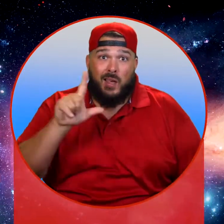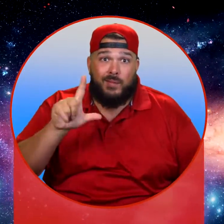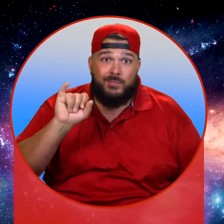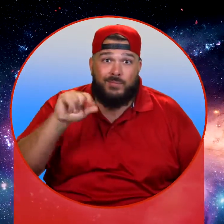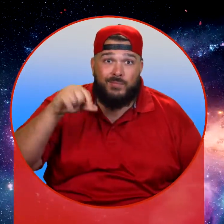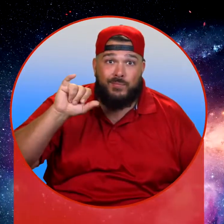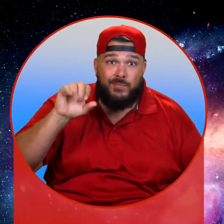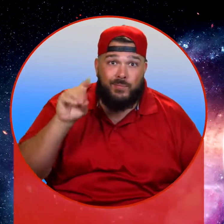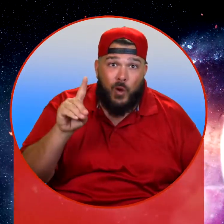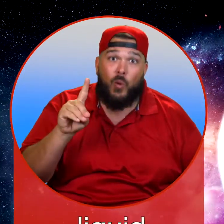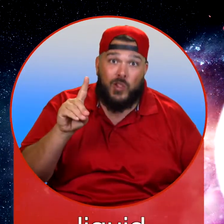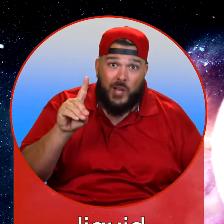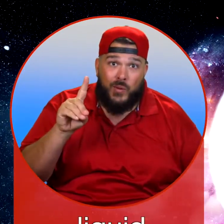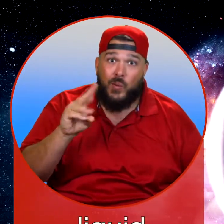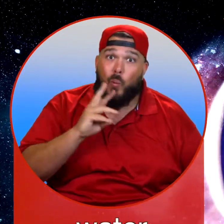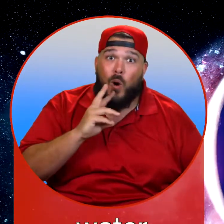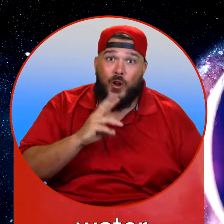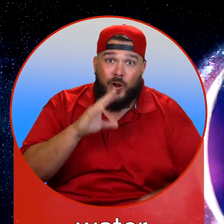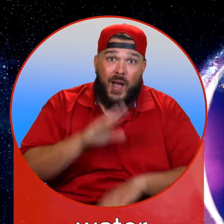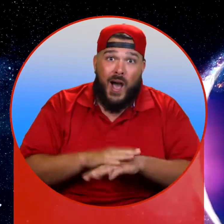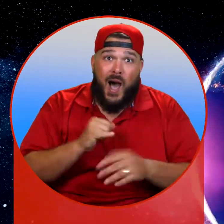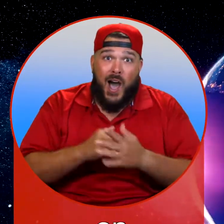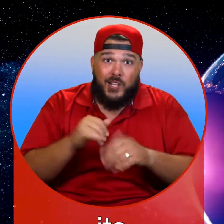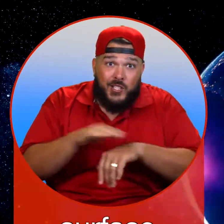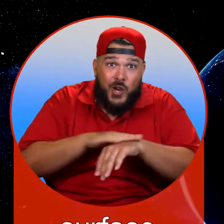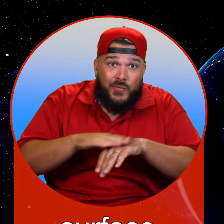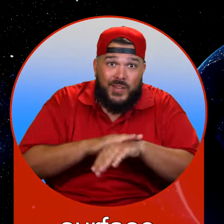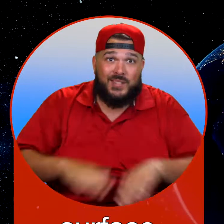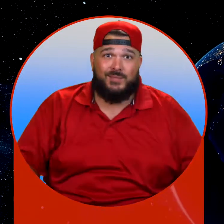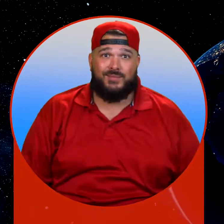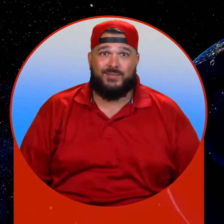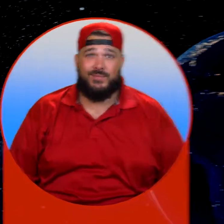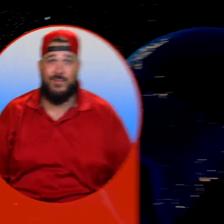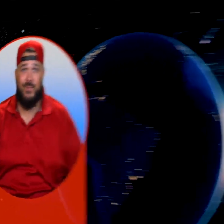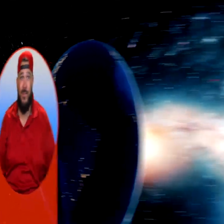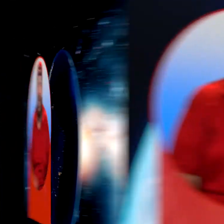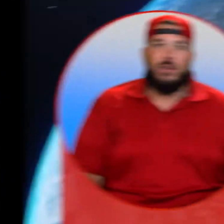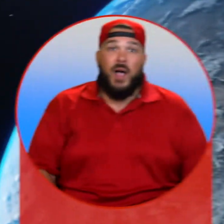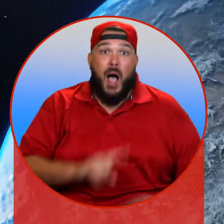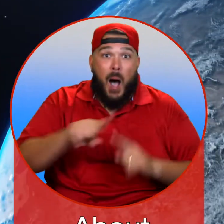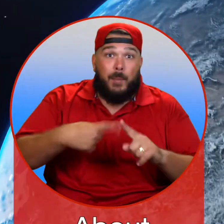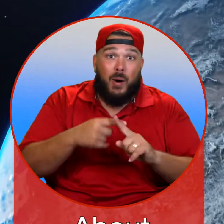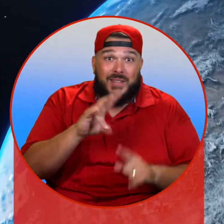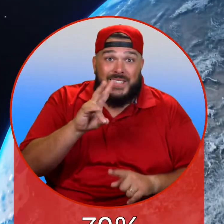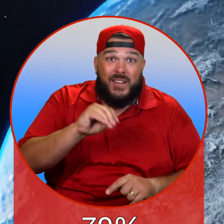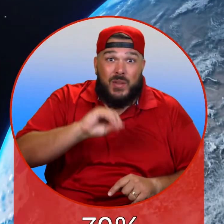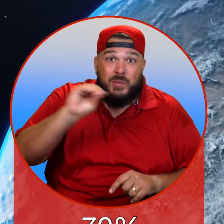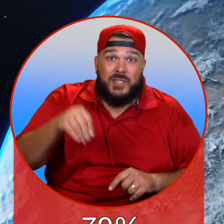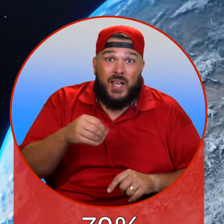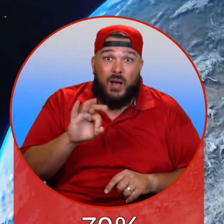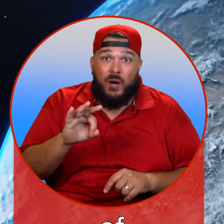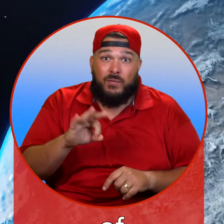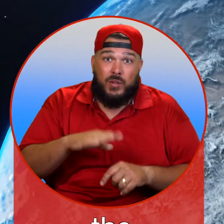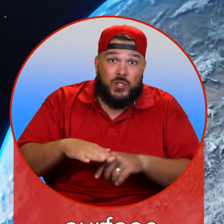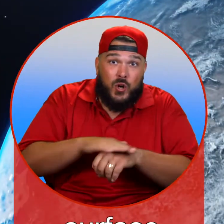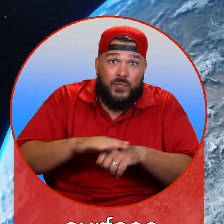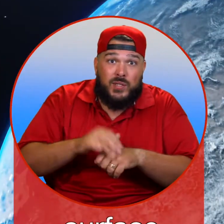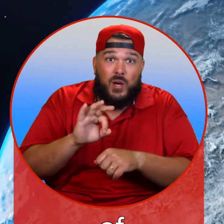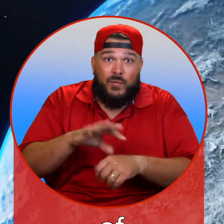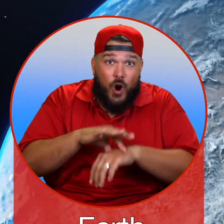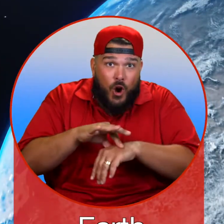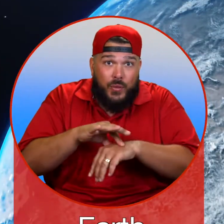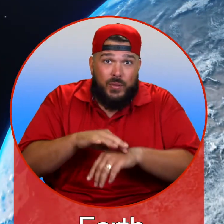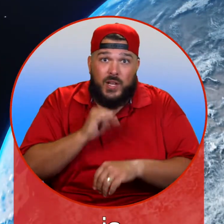has liquid water on a surface Mars 70% of the